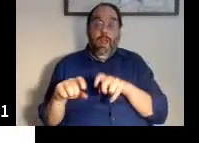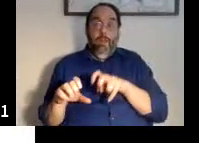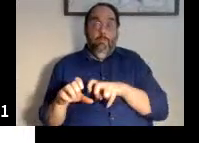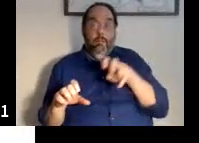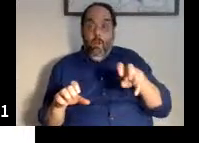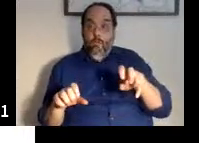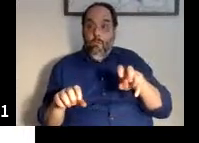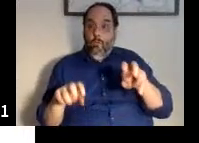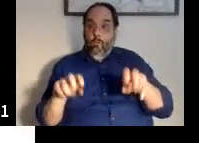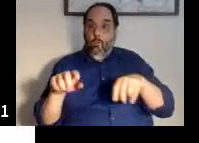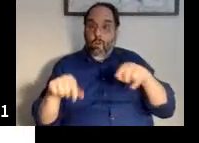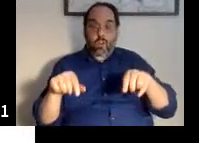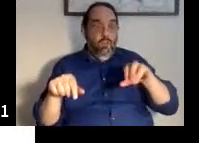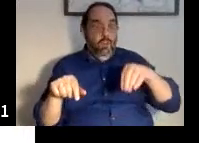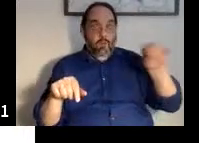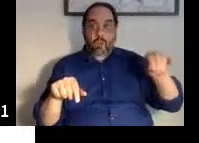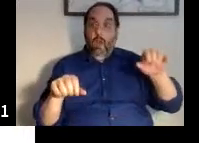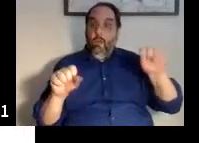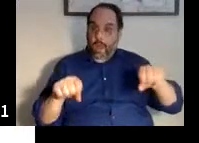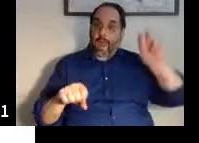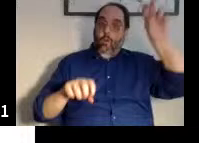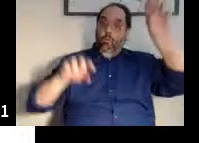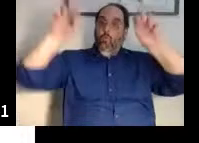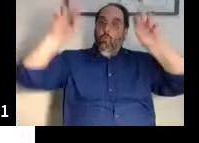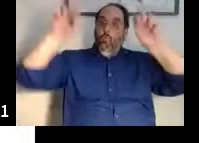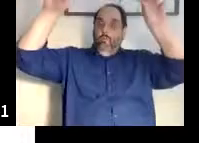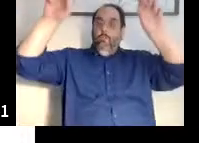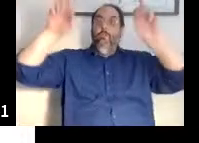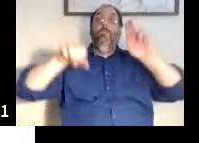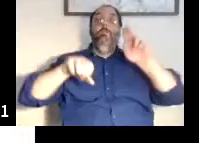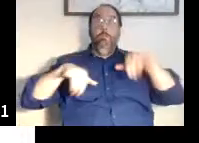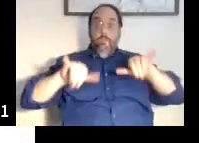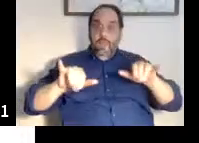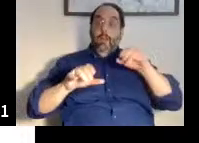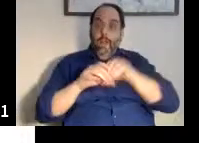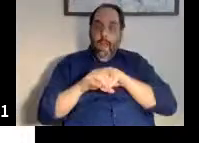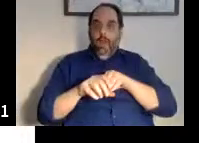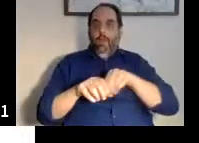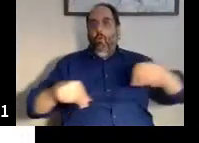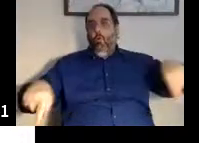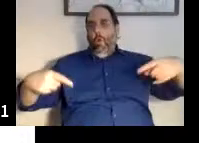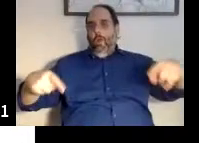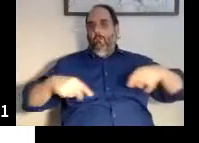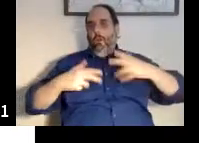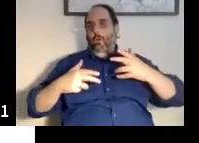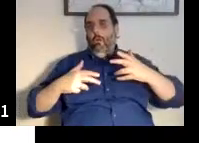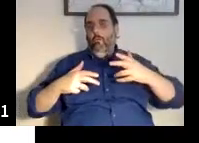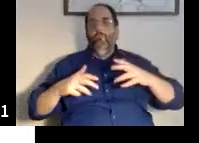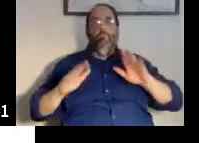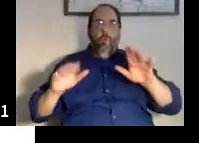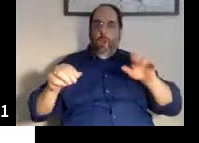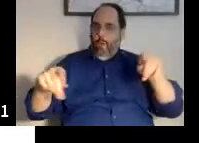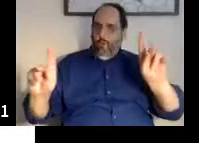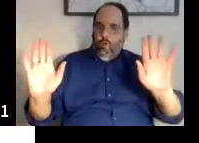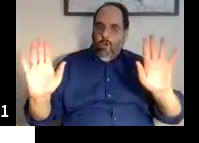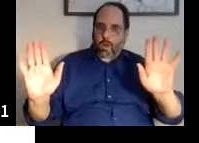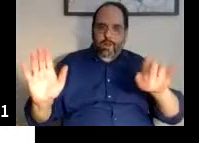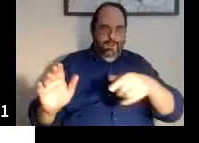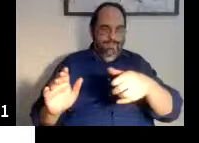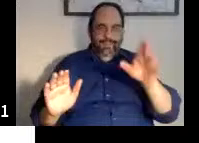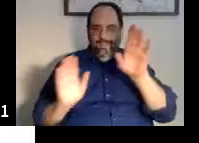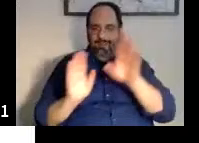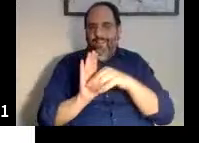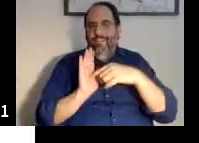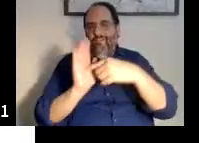reach 50% of the elevated play components from their mobility device. Great opportunity doing that. And this play area is just an overhead view showing one